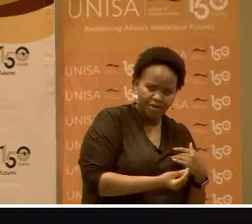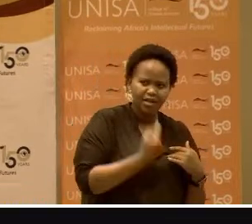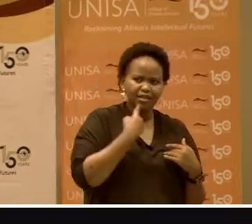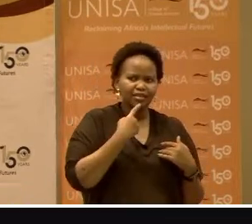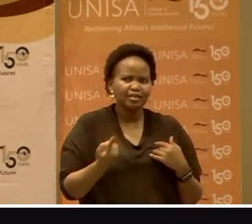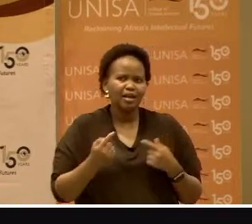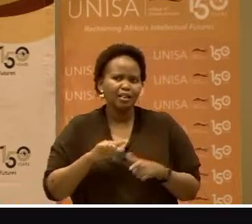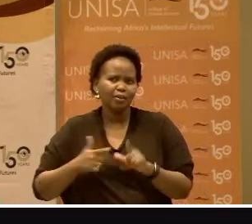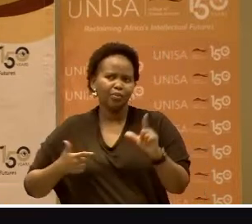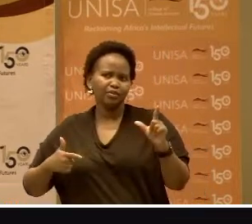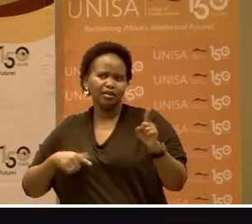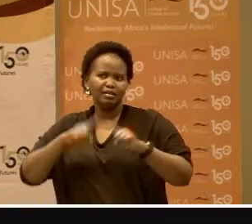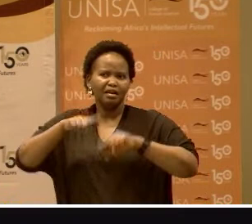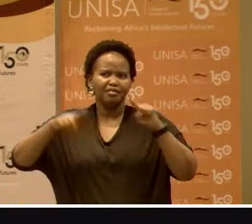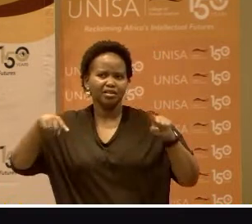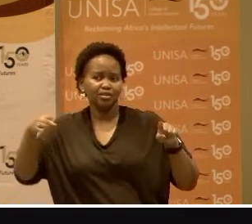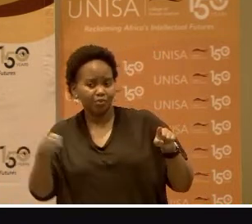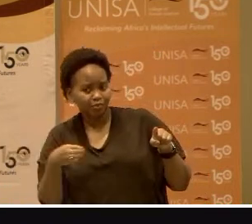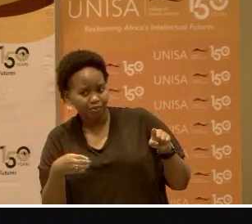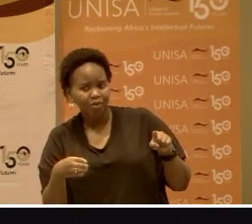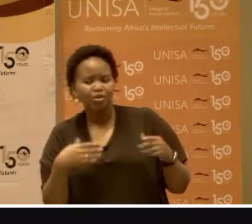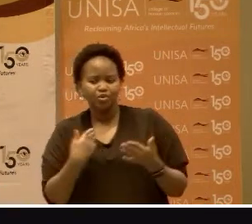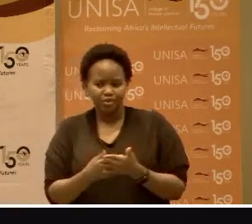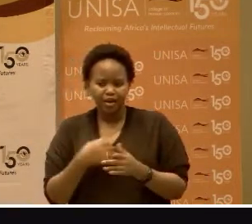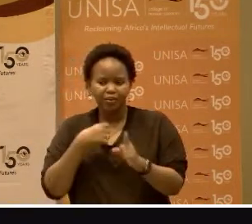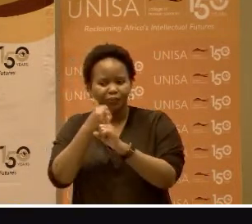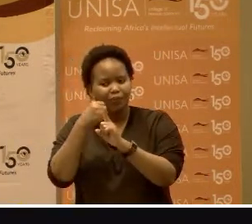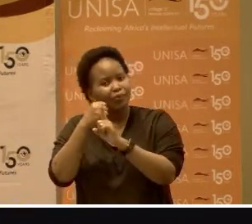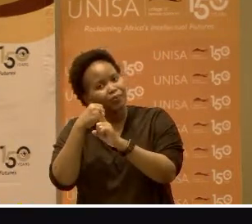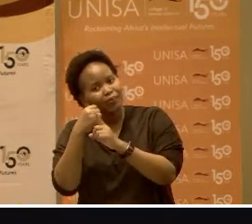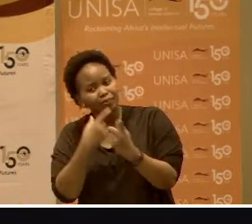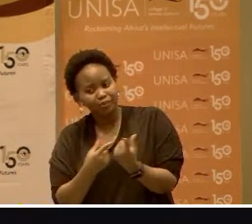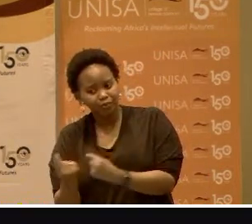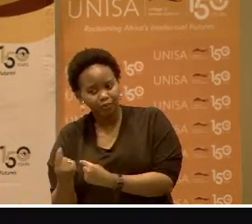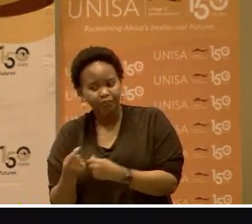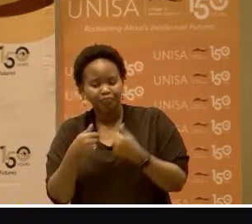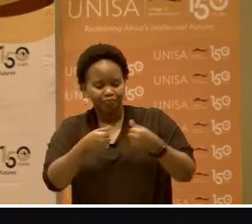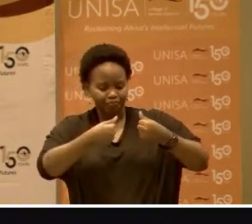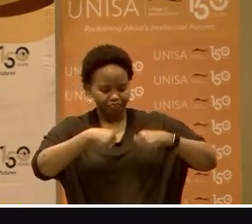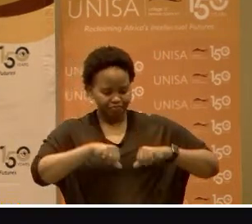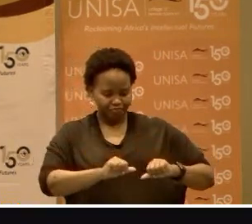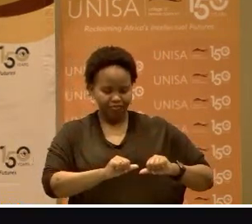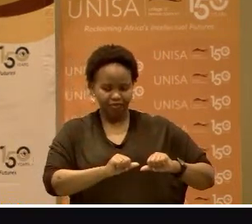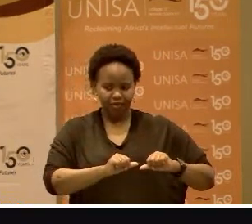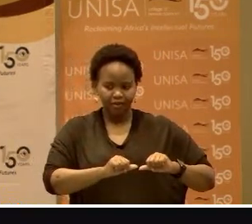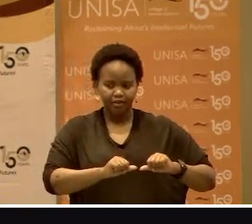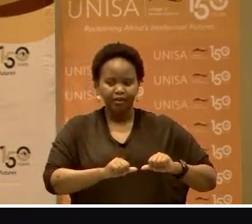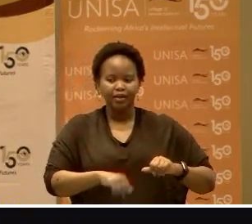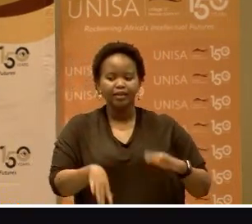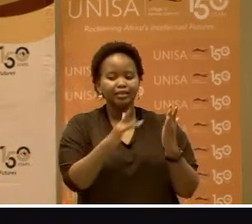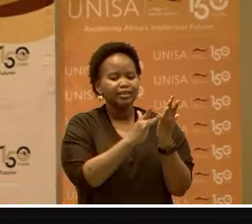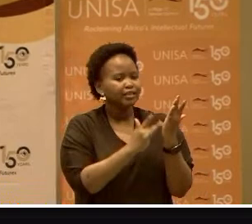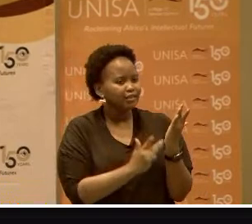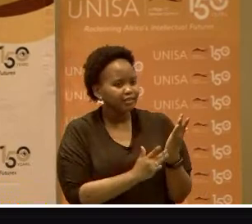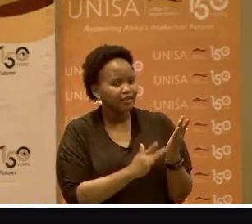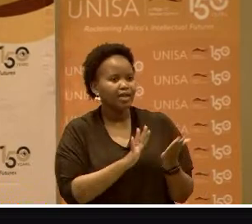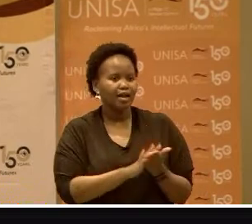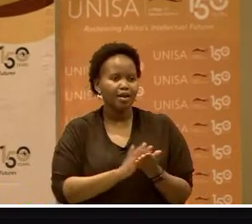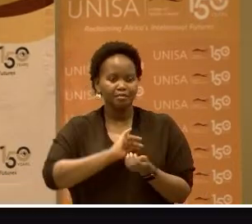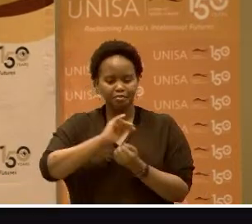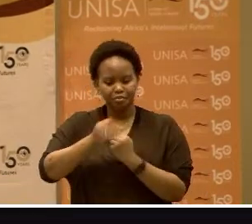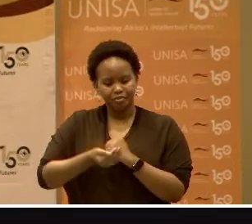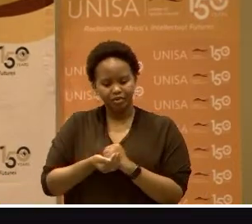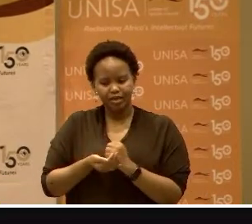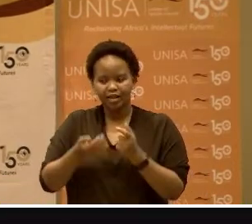and multilingualism in sustainable development efforts. 7, digitization and preservation of language resources.